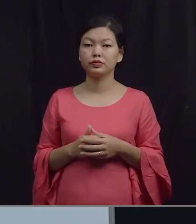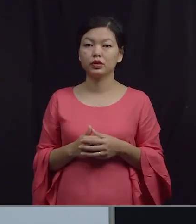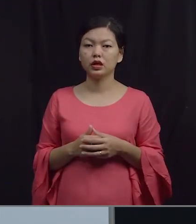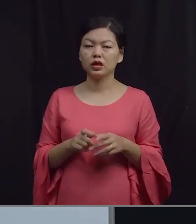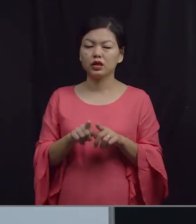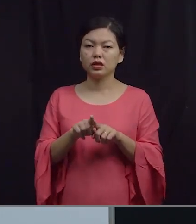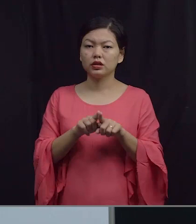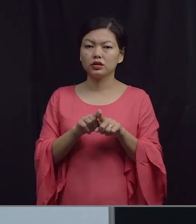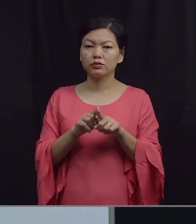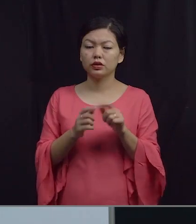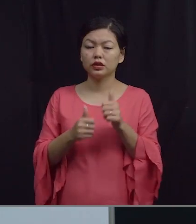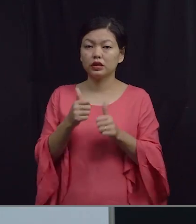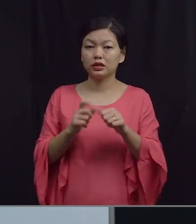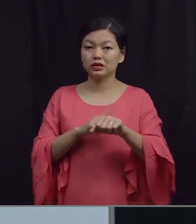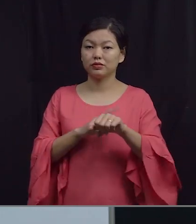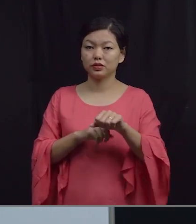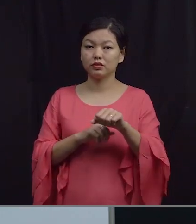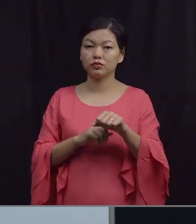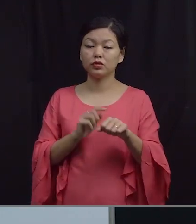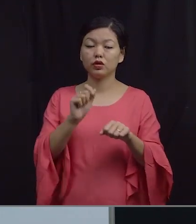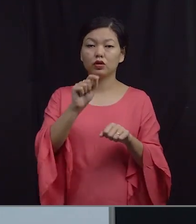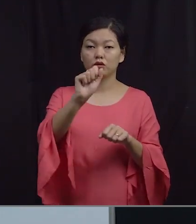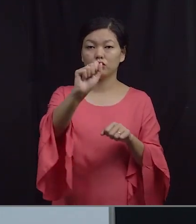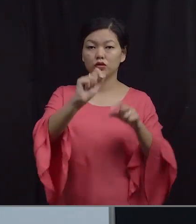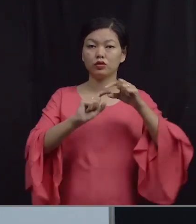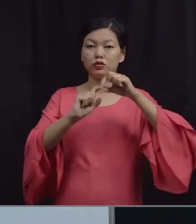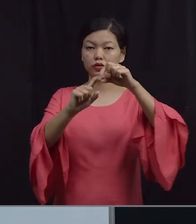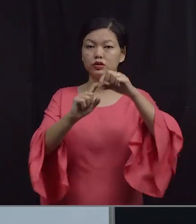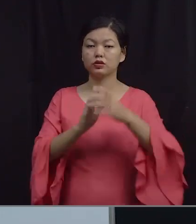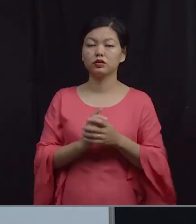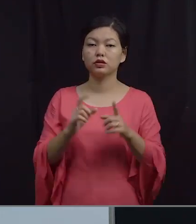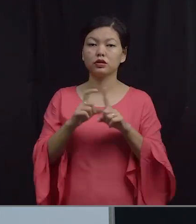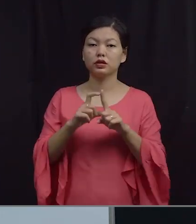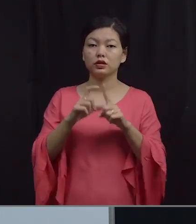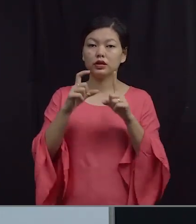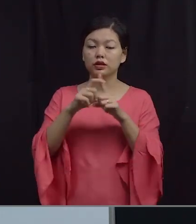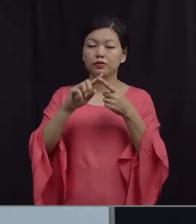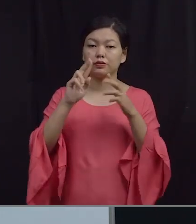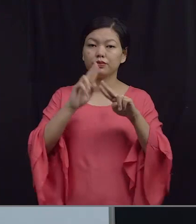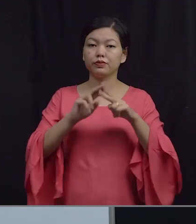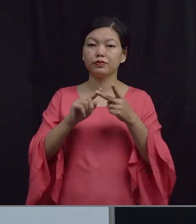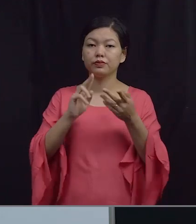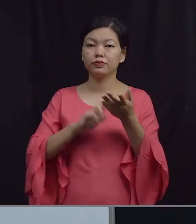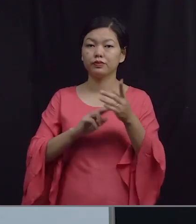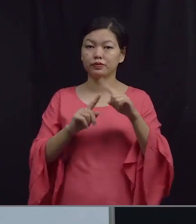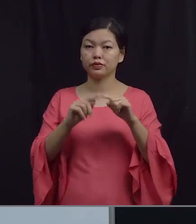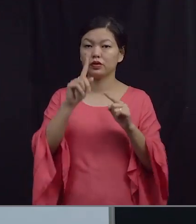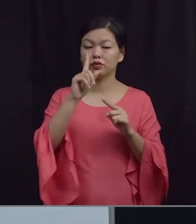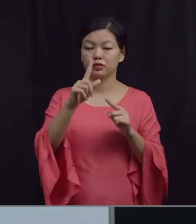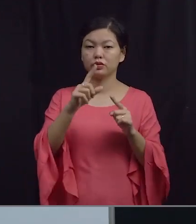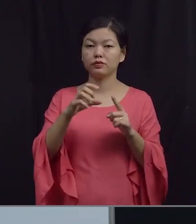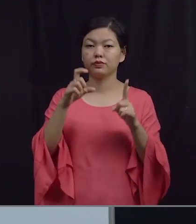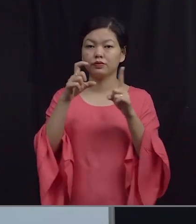exam the question might be like this: define 1 diopter. Okay, let me give you the